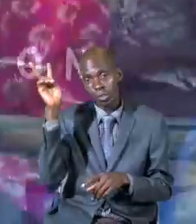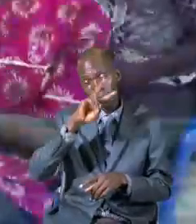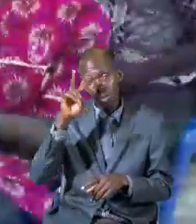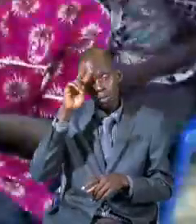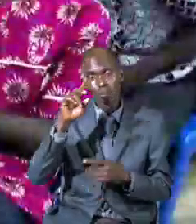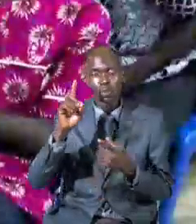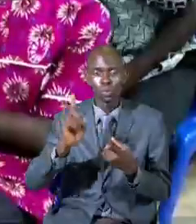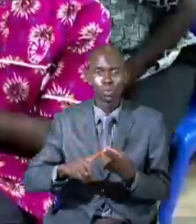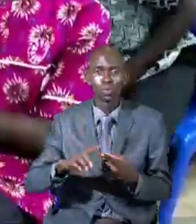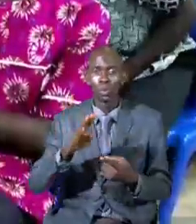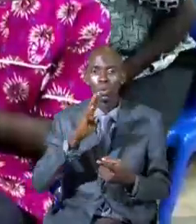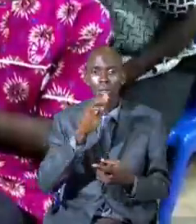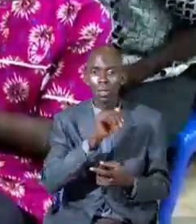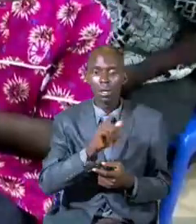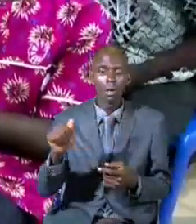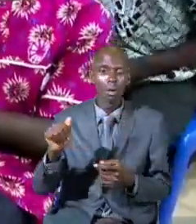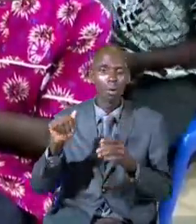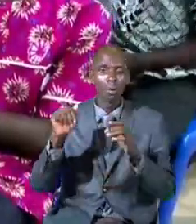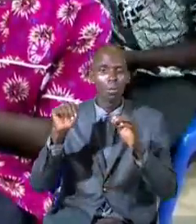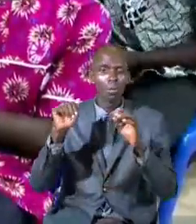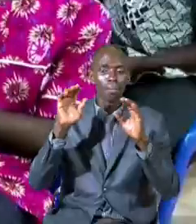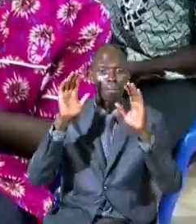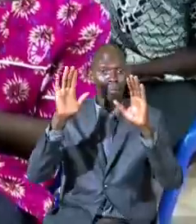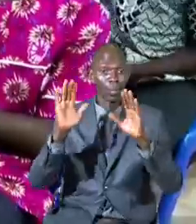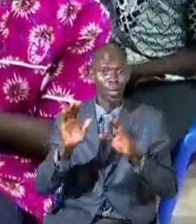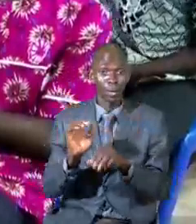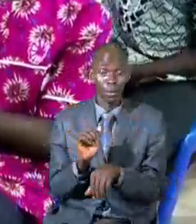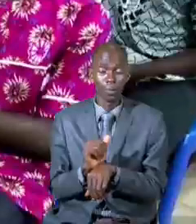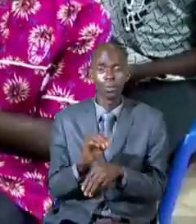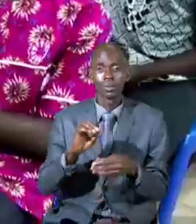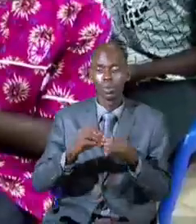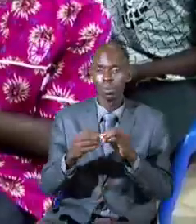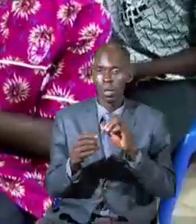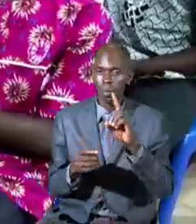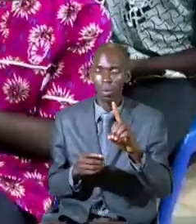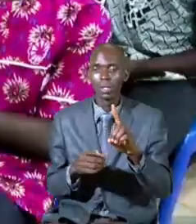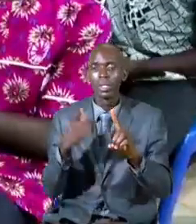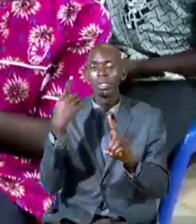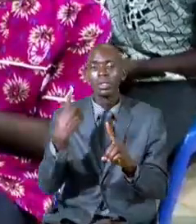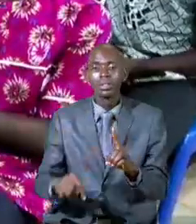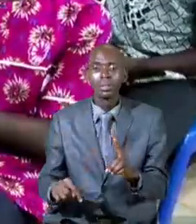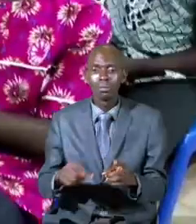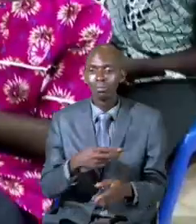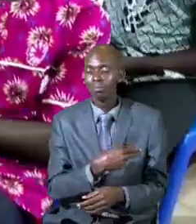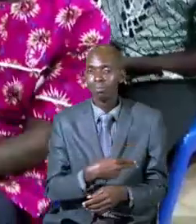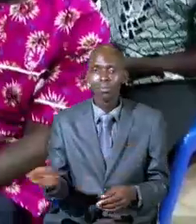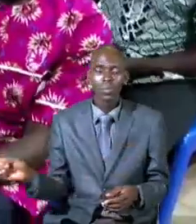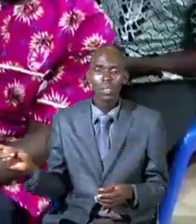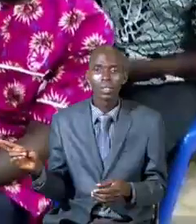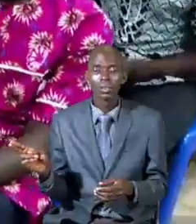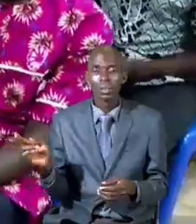Number one, the meaningless foolishness of thoughtless mediocres.